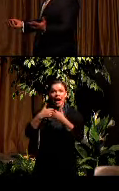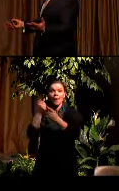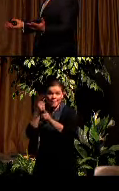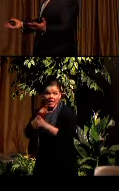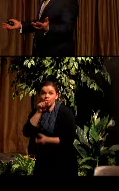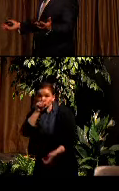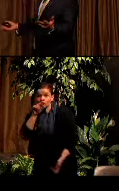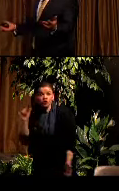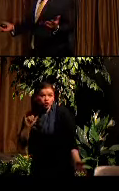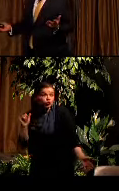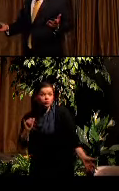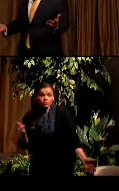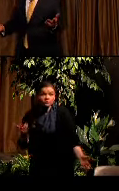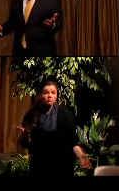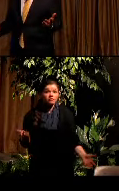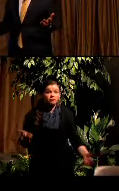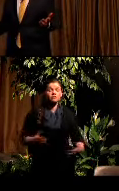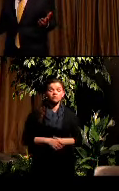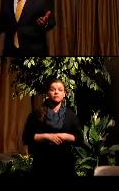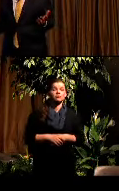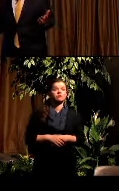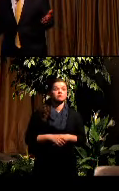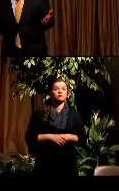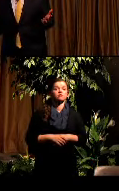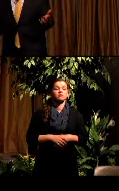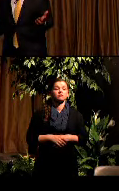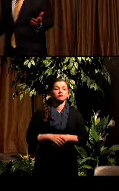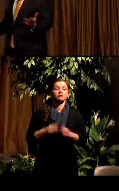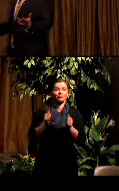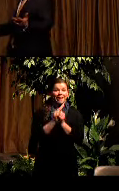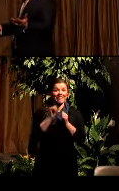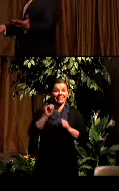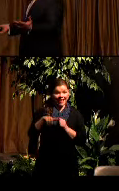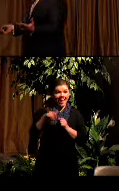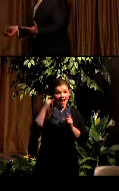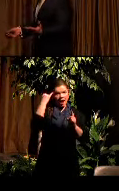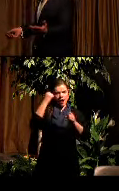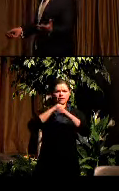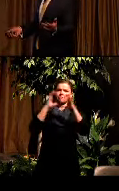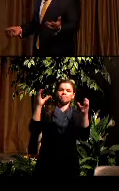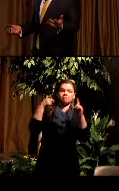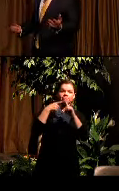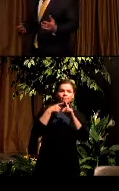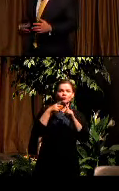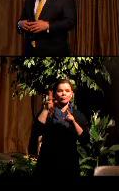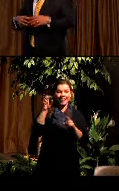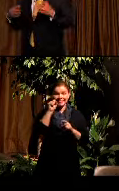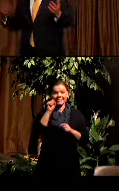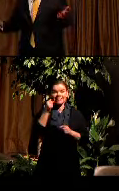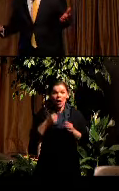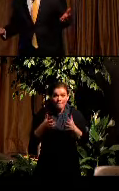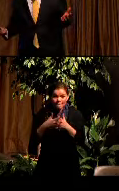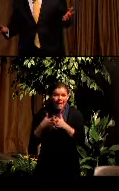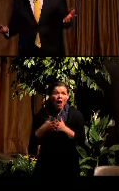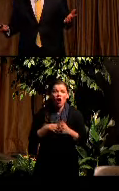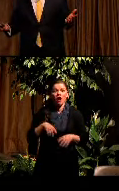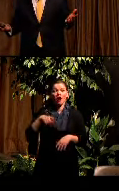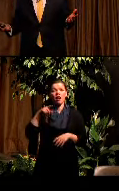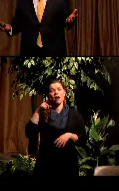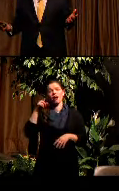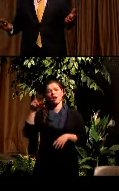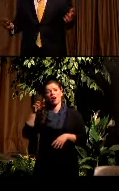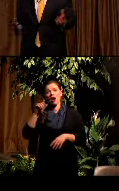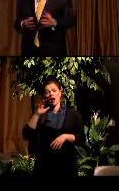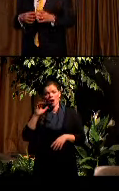that groups from all over the United States and Canada and Central and South America, Caribbean, came together to do something we call the state